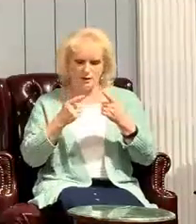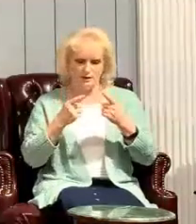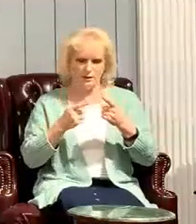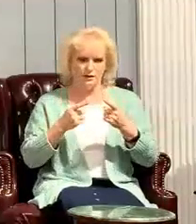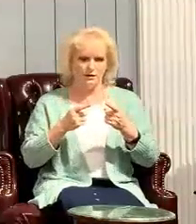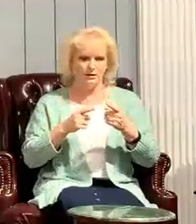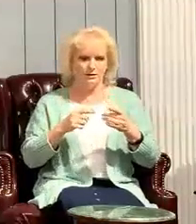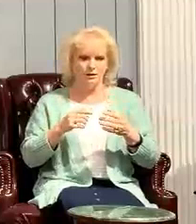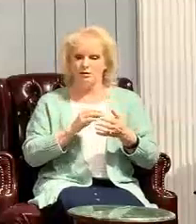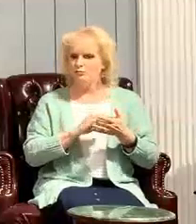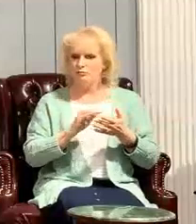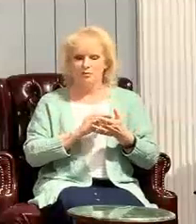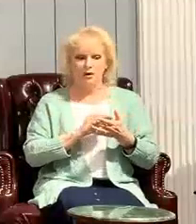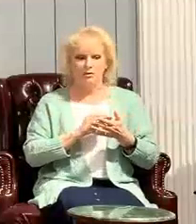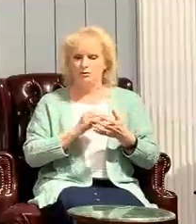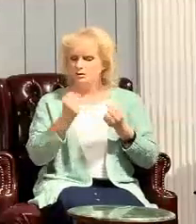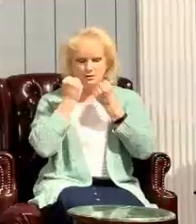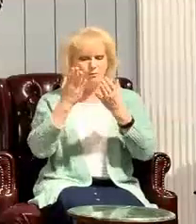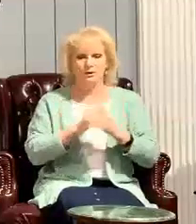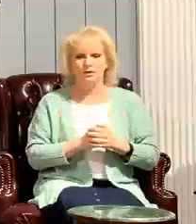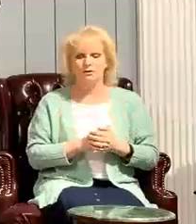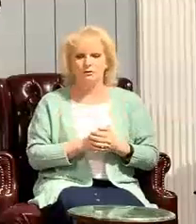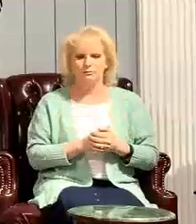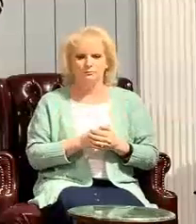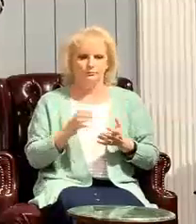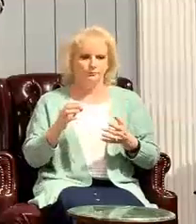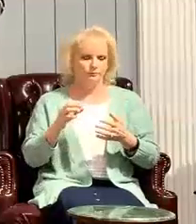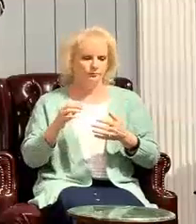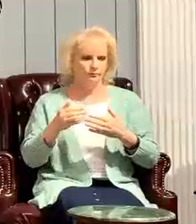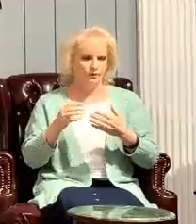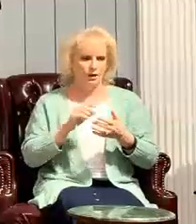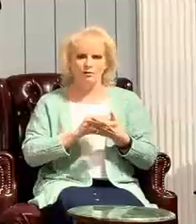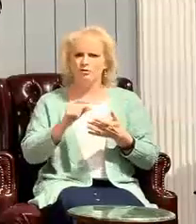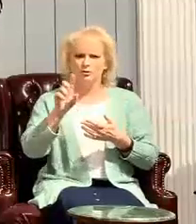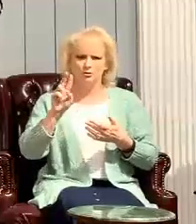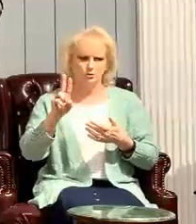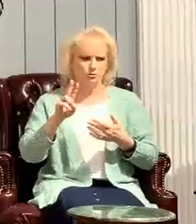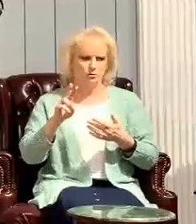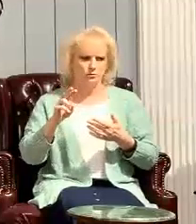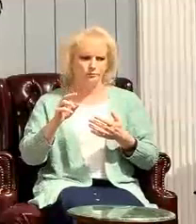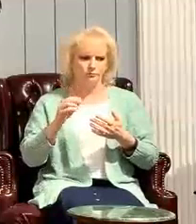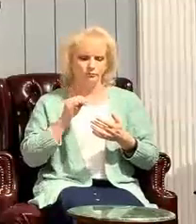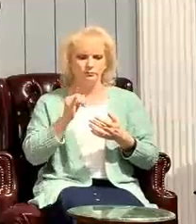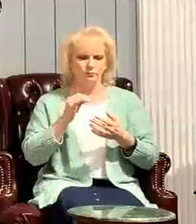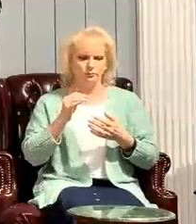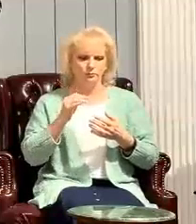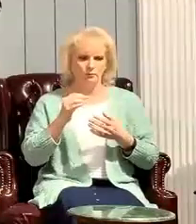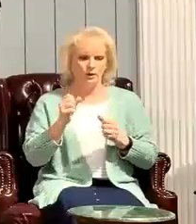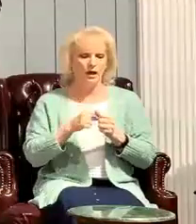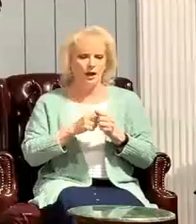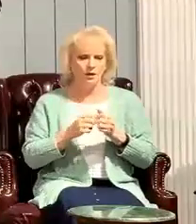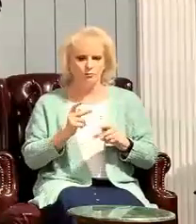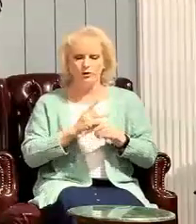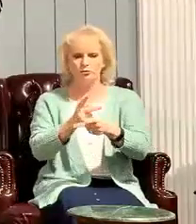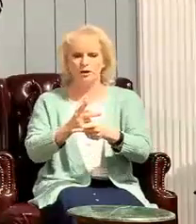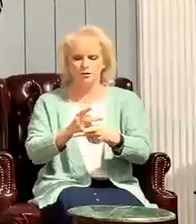disobedience. Look at verse 2 with me. Verse 2, after this manner, And this is the manner of the release. Every creditor that lendeth